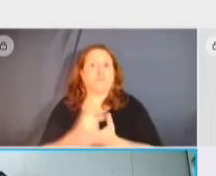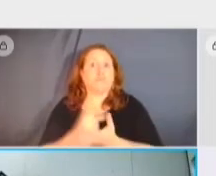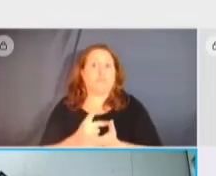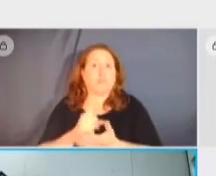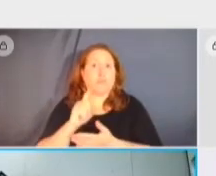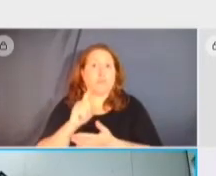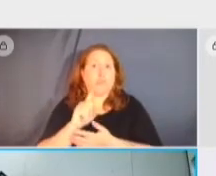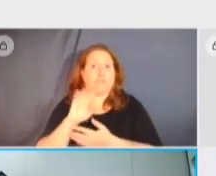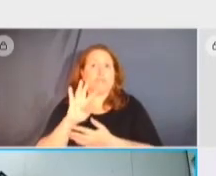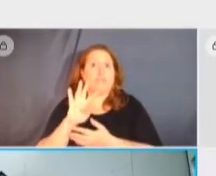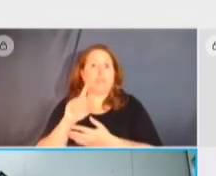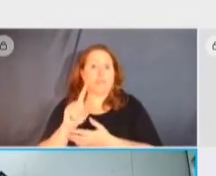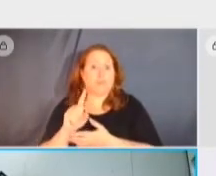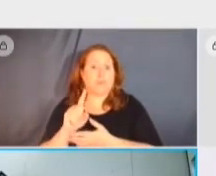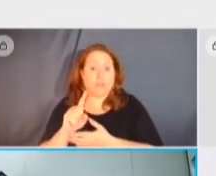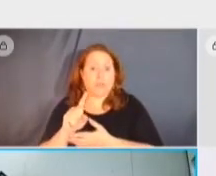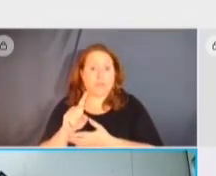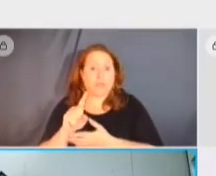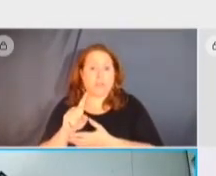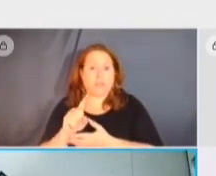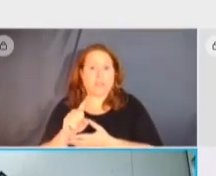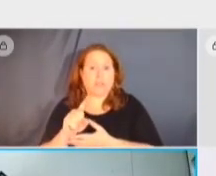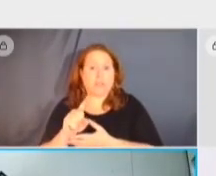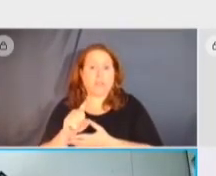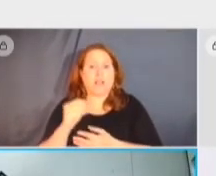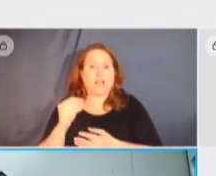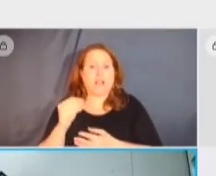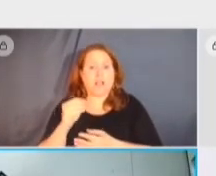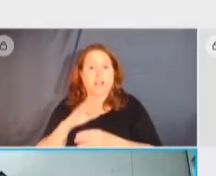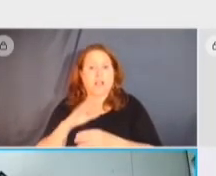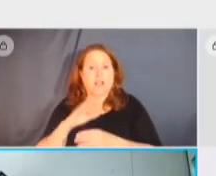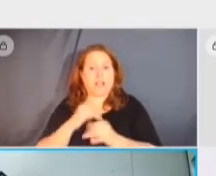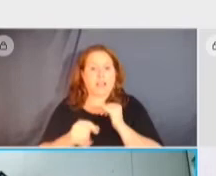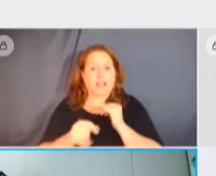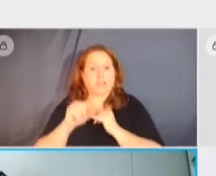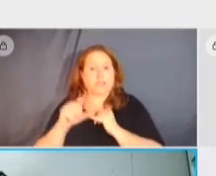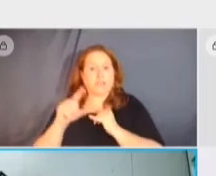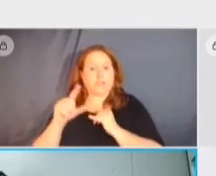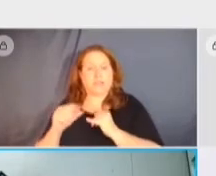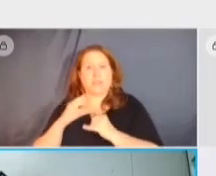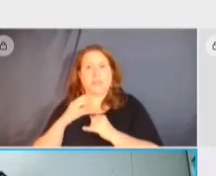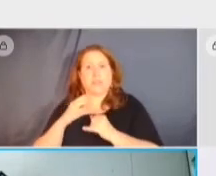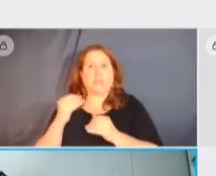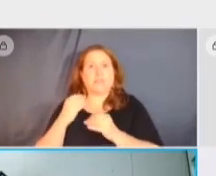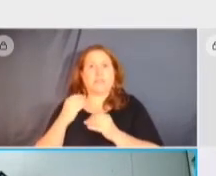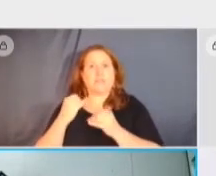of 2020, providing for a cures process, and the board